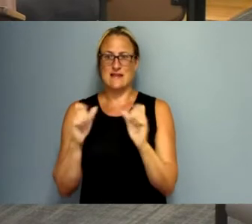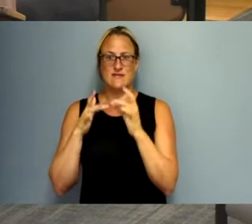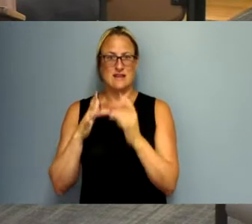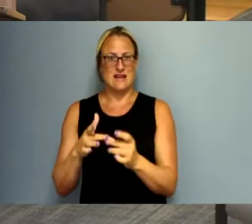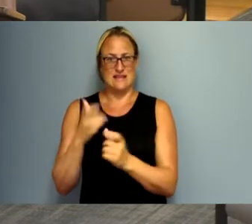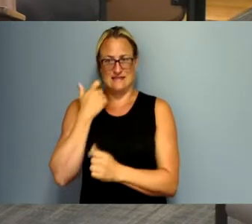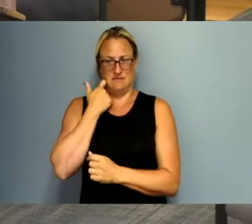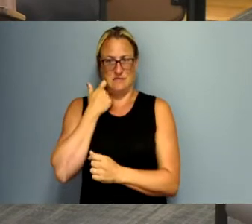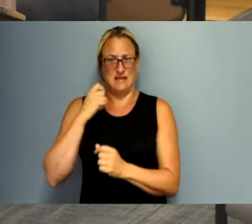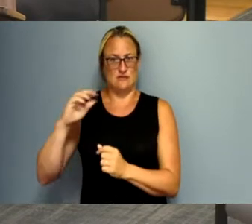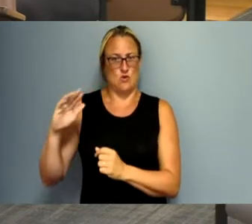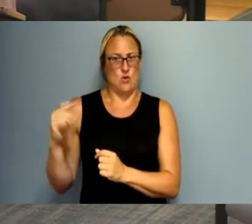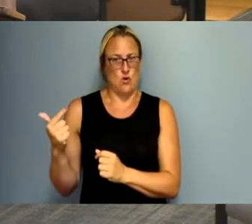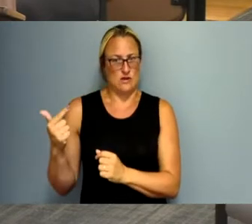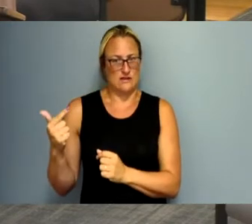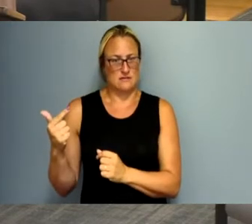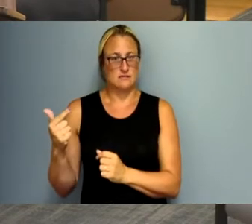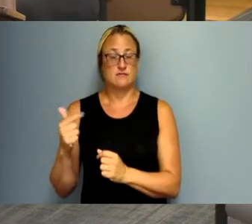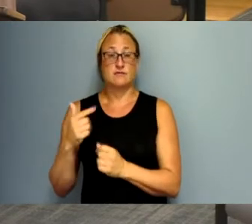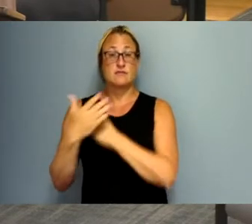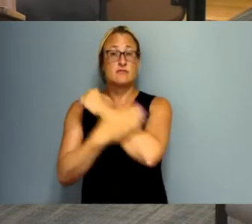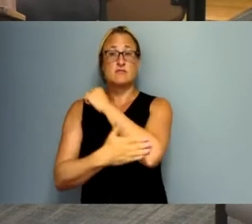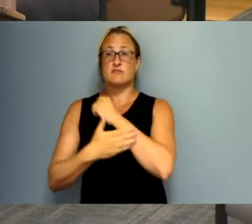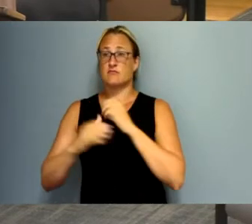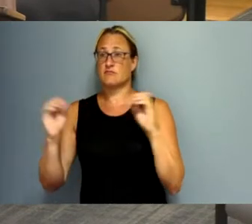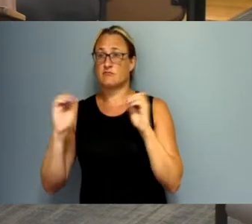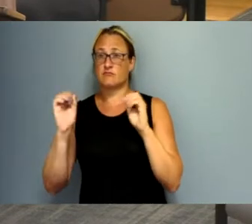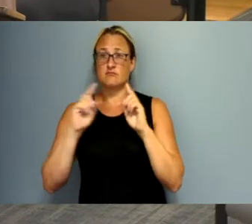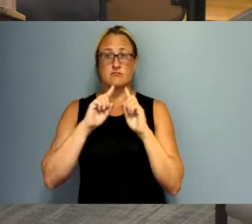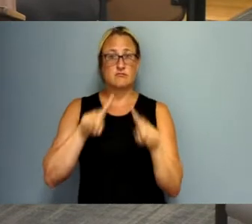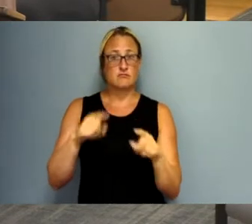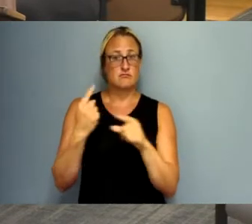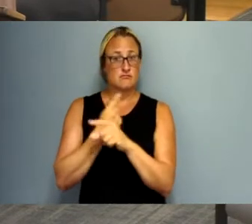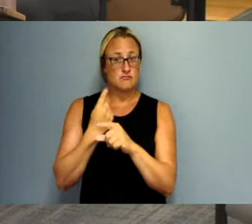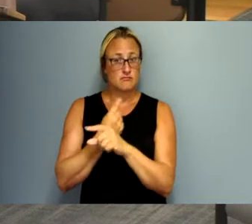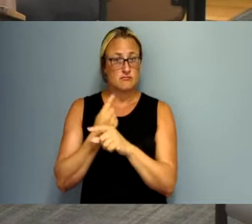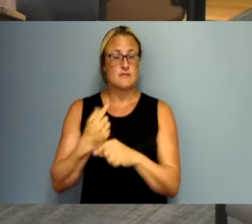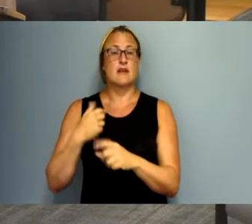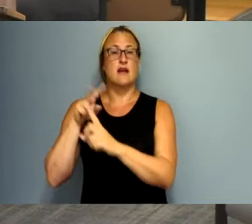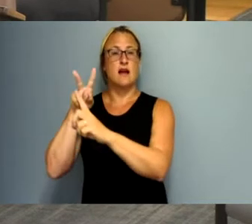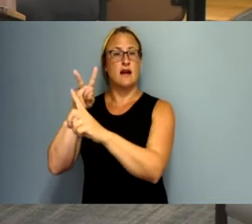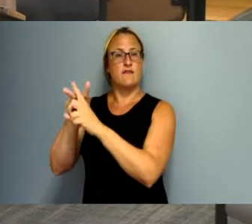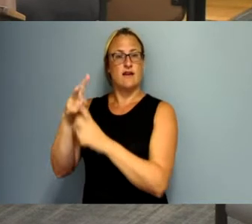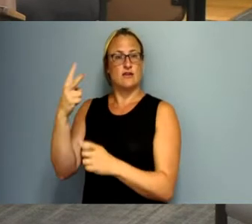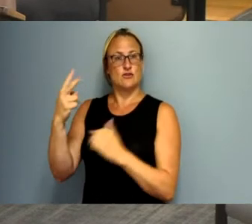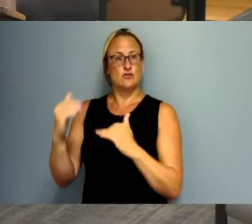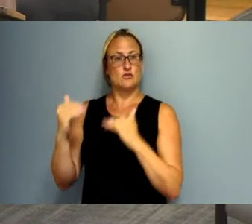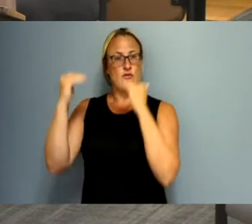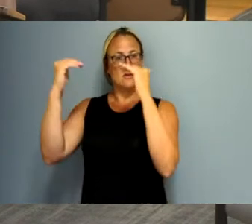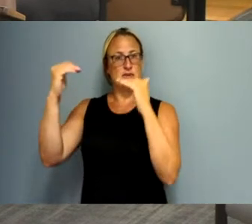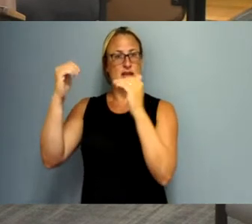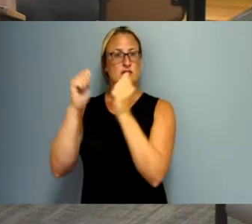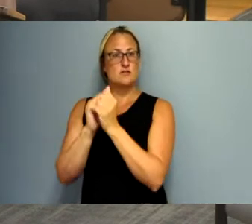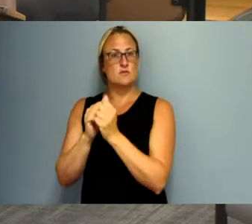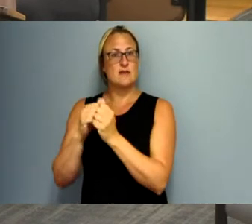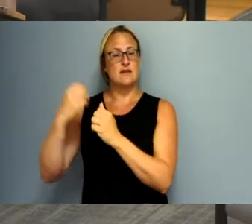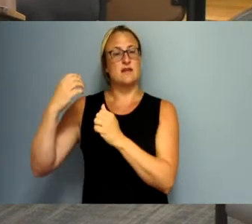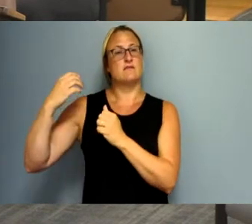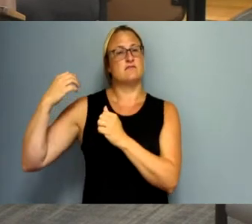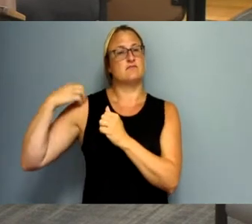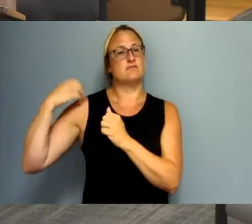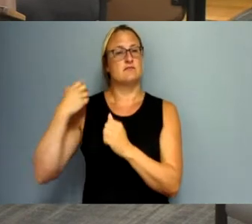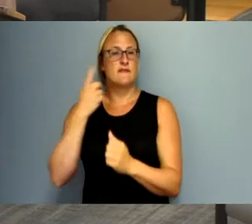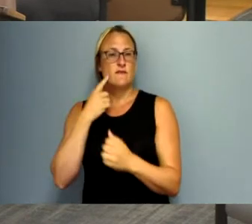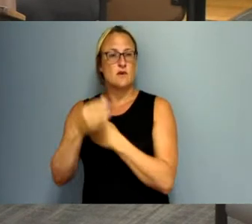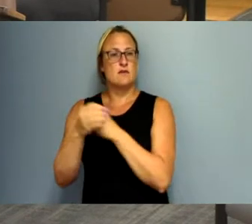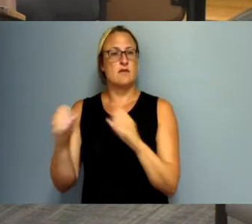After the county failed to properly respond to my request, I filed two appeals with the Office of Open Records, the governing body of public record requests